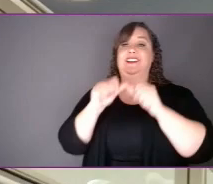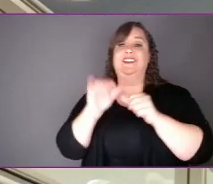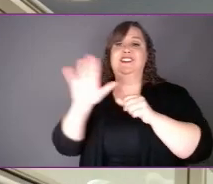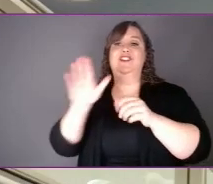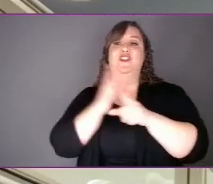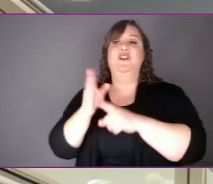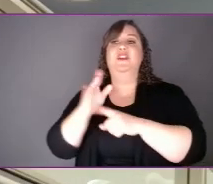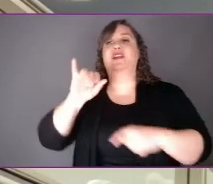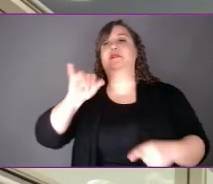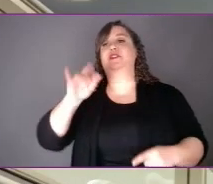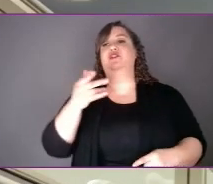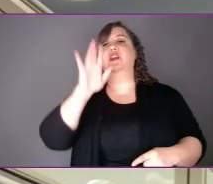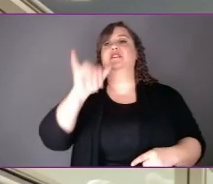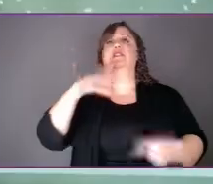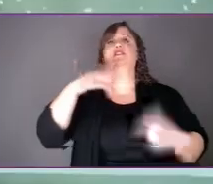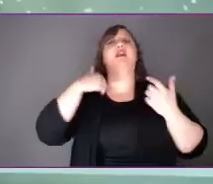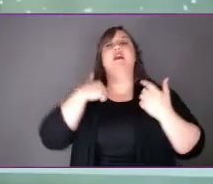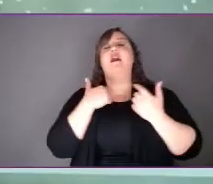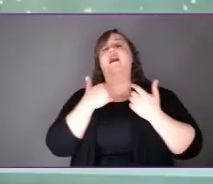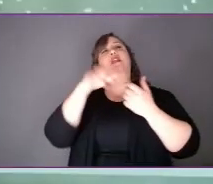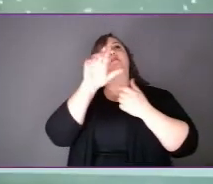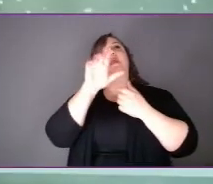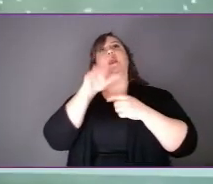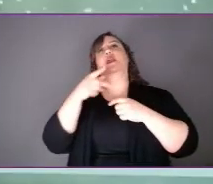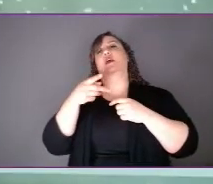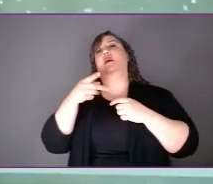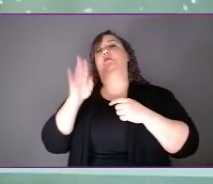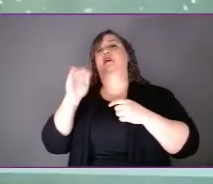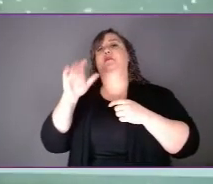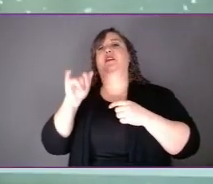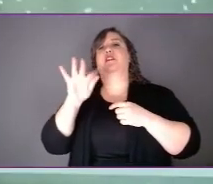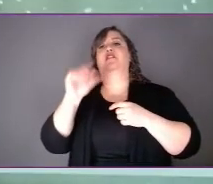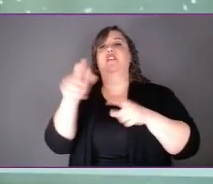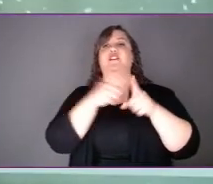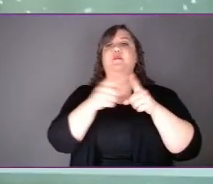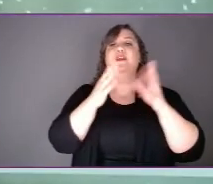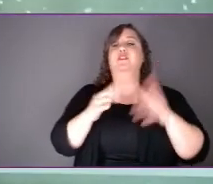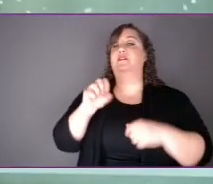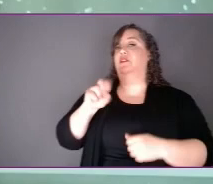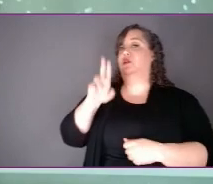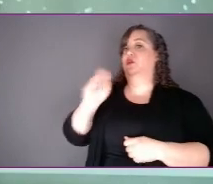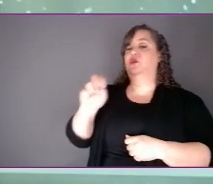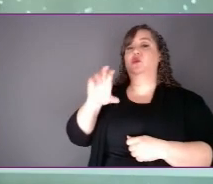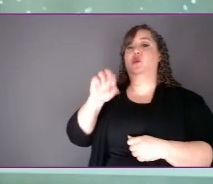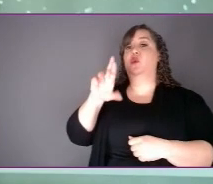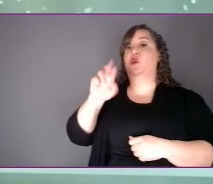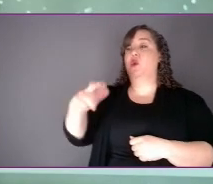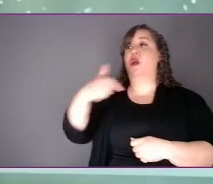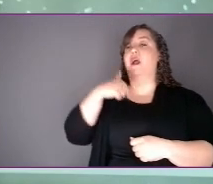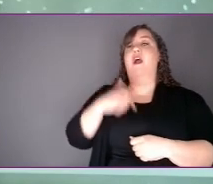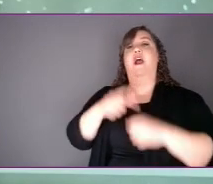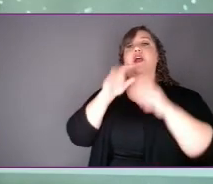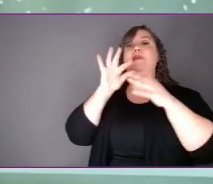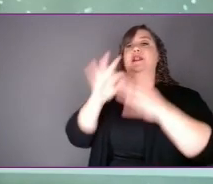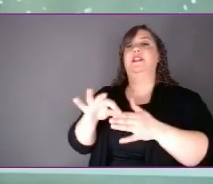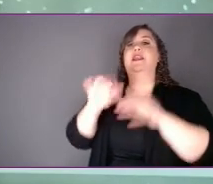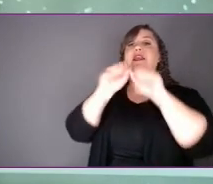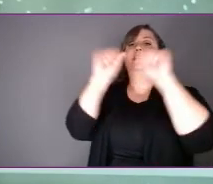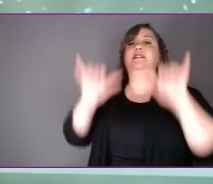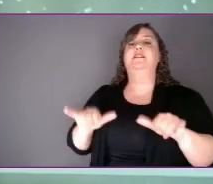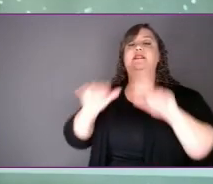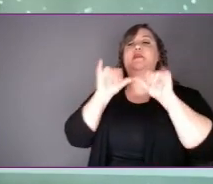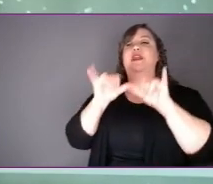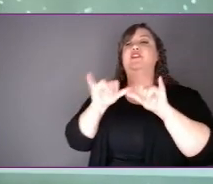affairs specialist at NASA's Johnson Space Center. Hello, my name is Sue Kaur, and I'm the lead systems engineer for the Data and Reasoning Fabric project at